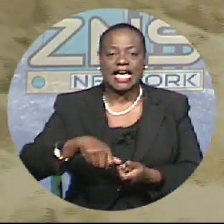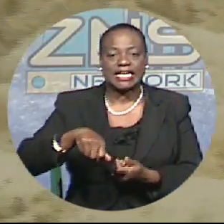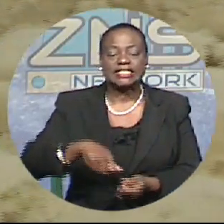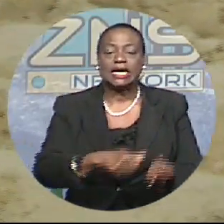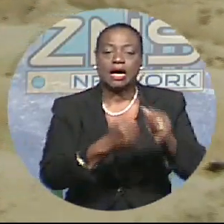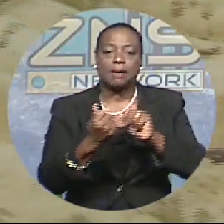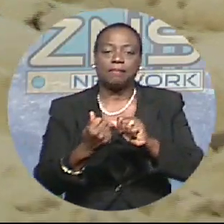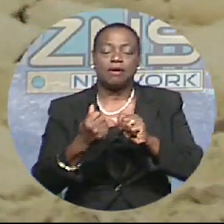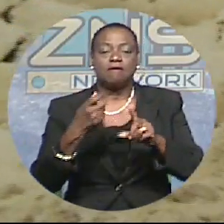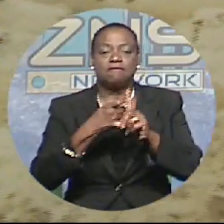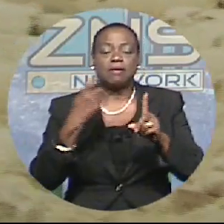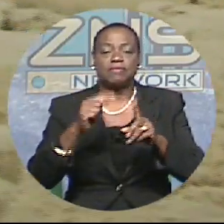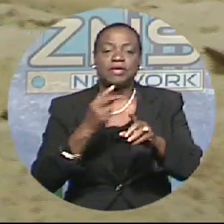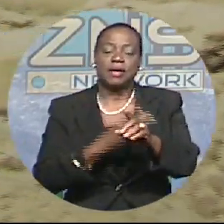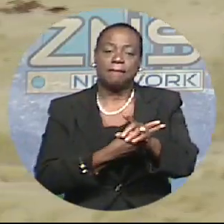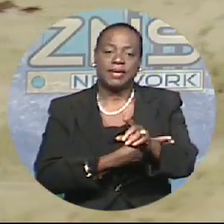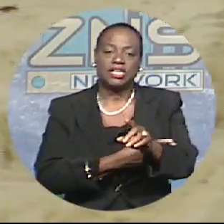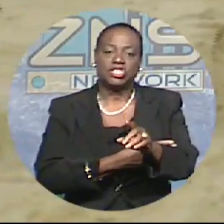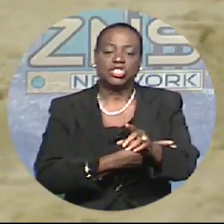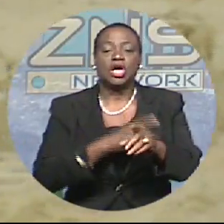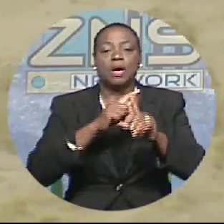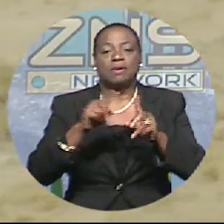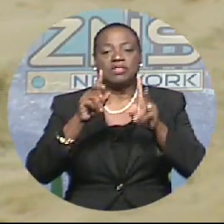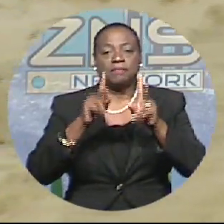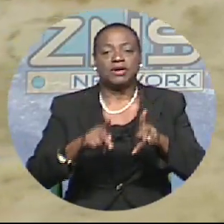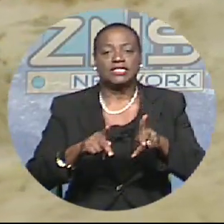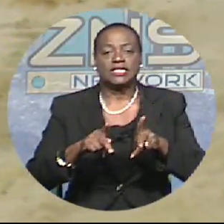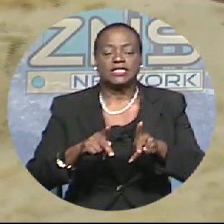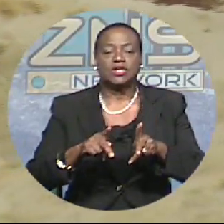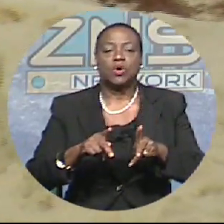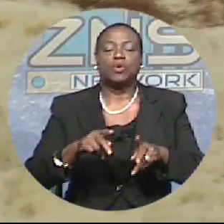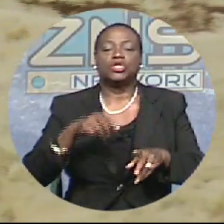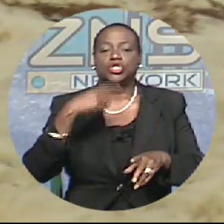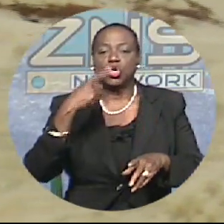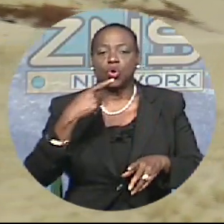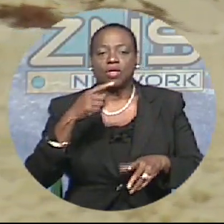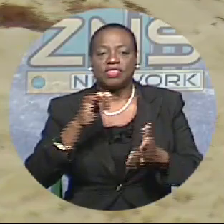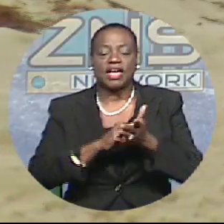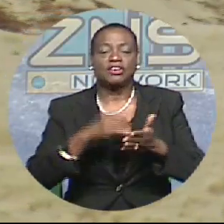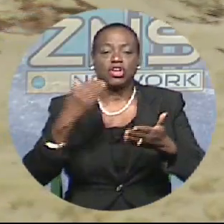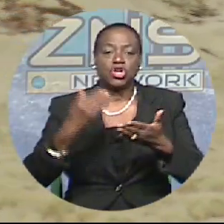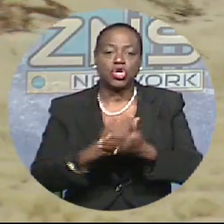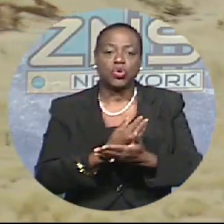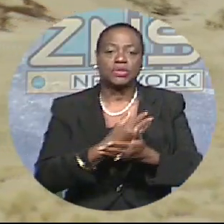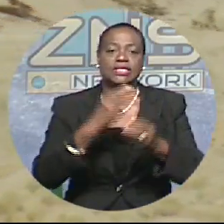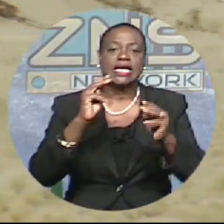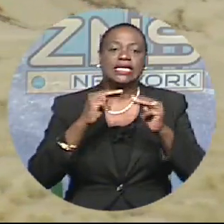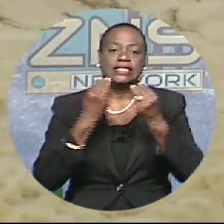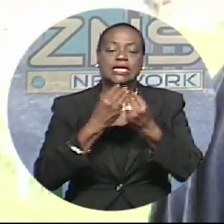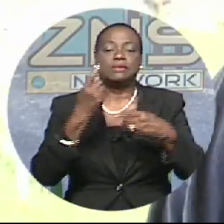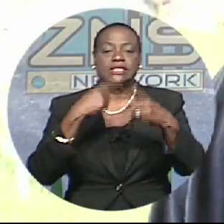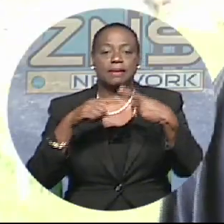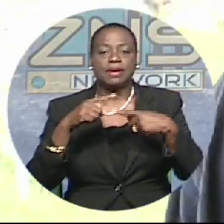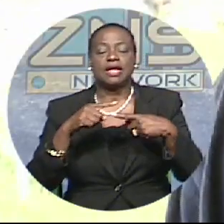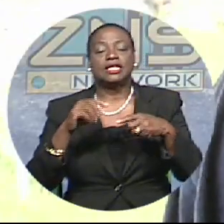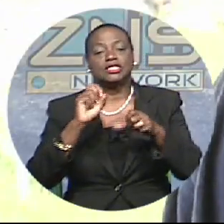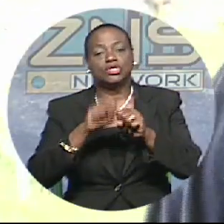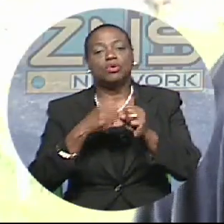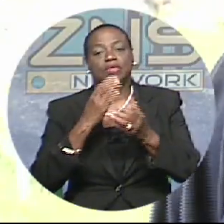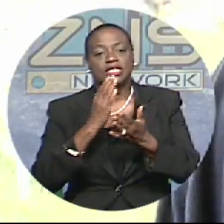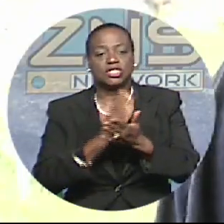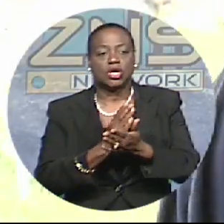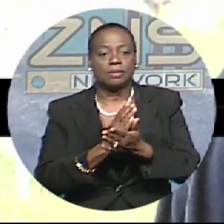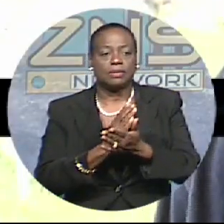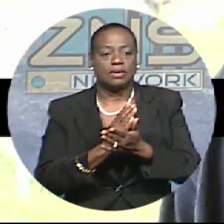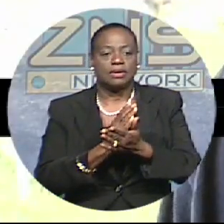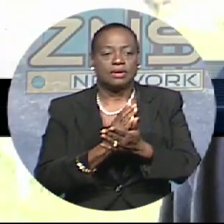that those believed responsible were tipped off that our news team was en route and tried to do damage control. I was on the board or something. I